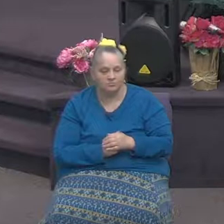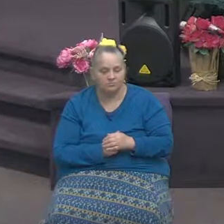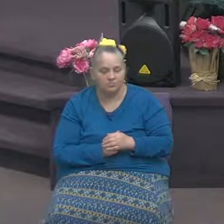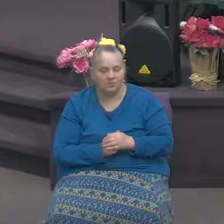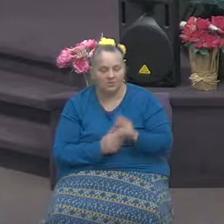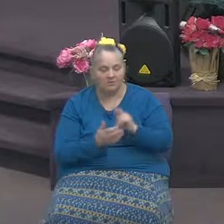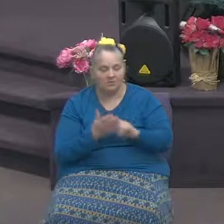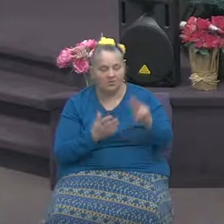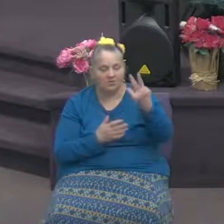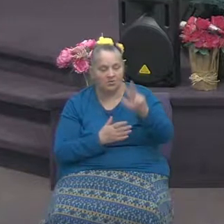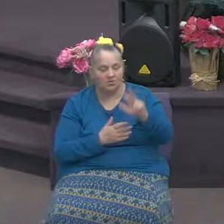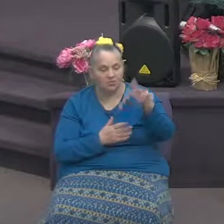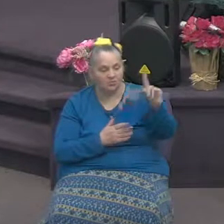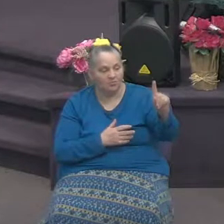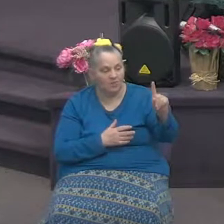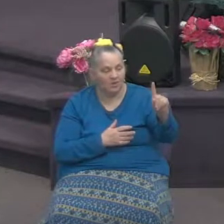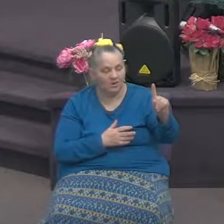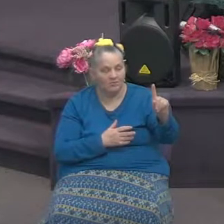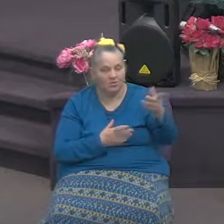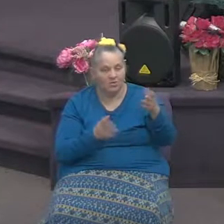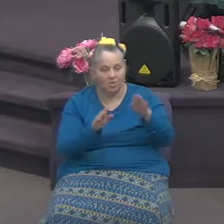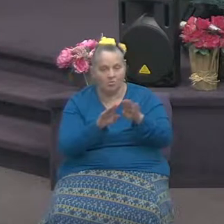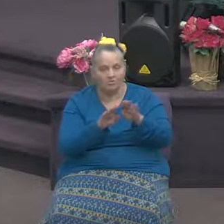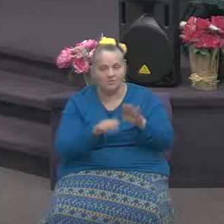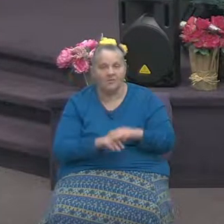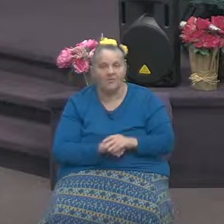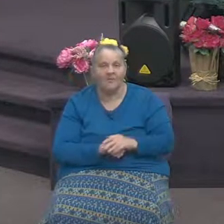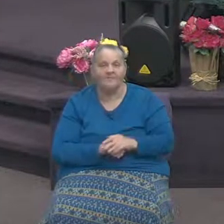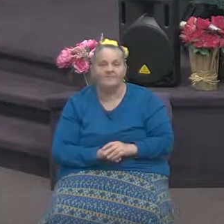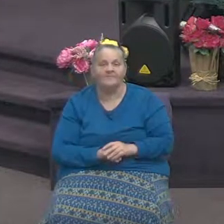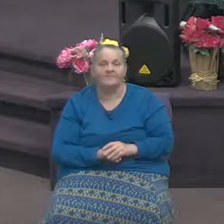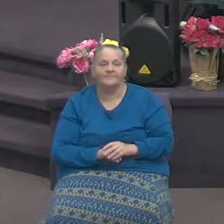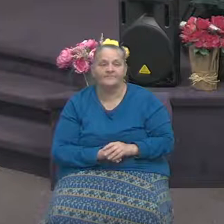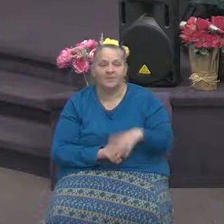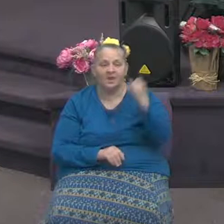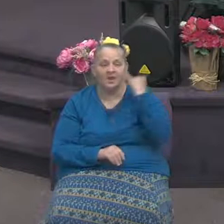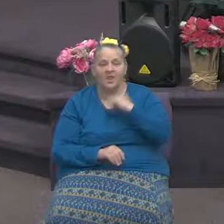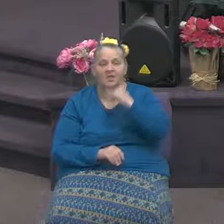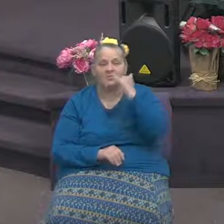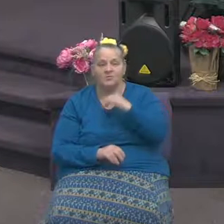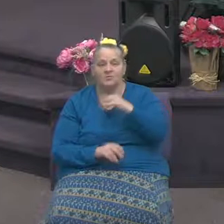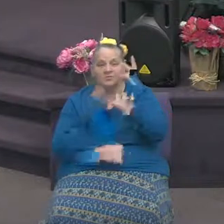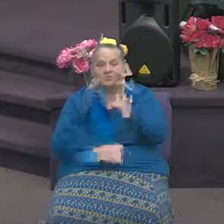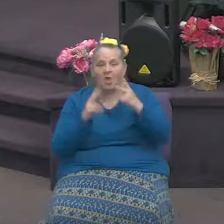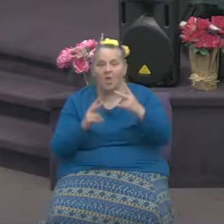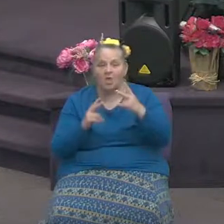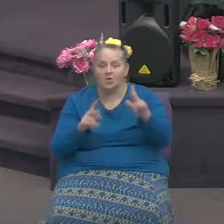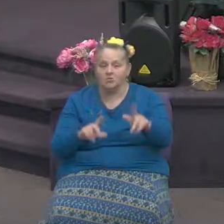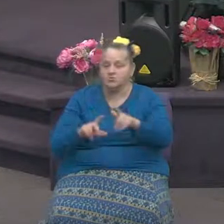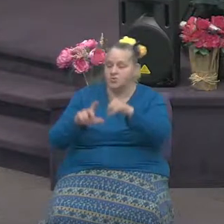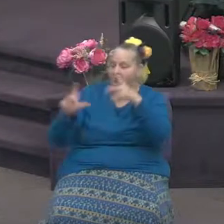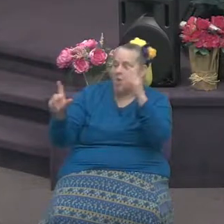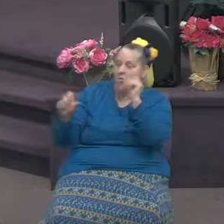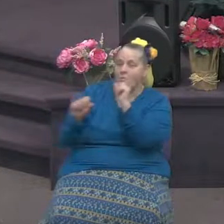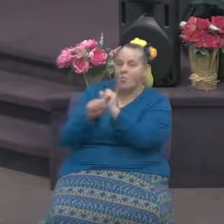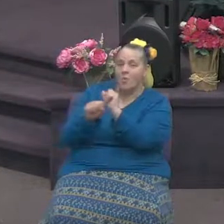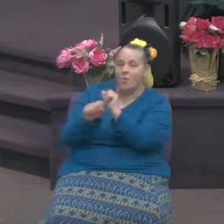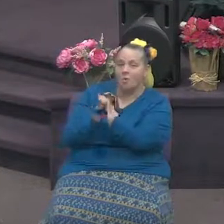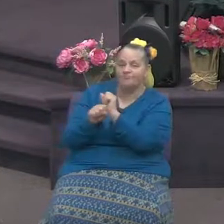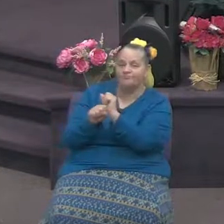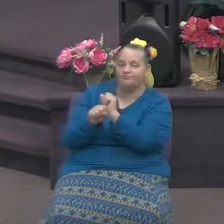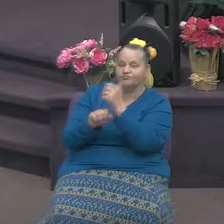Verse 31 says, as I come to a close, and Israel saw that great